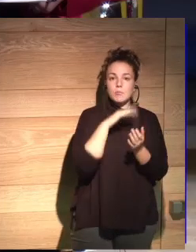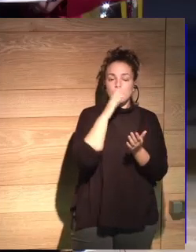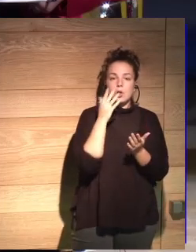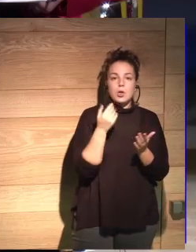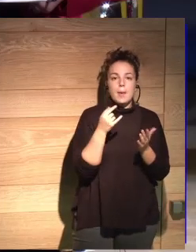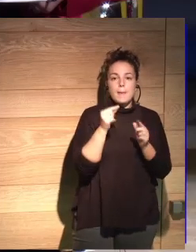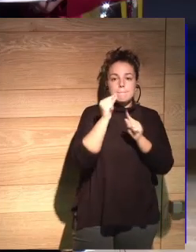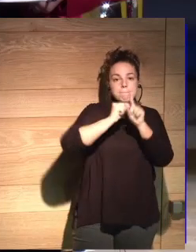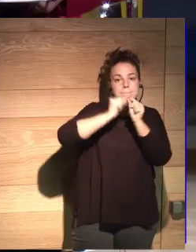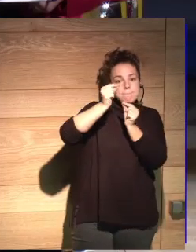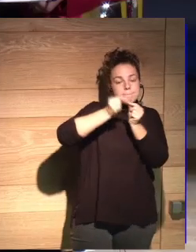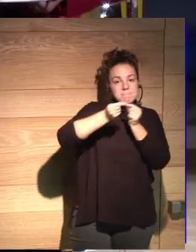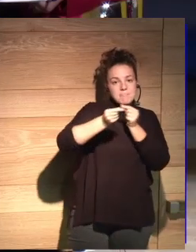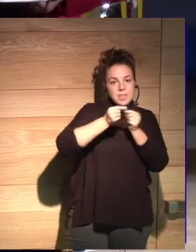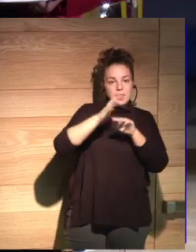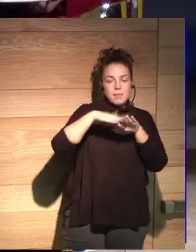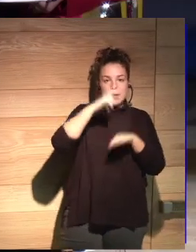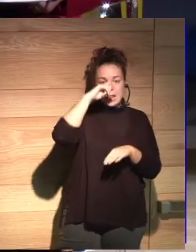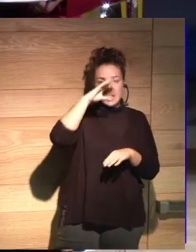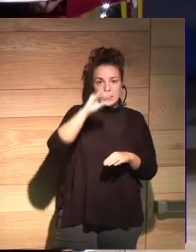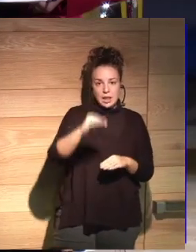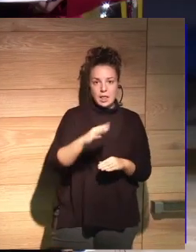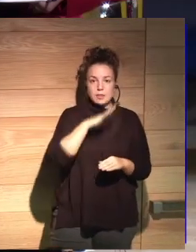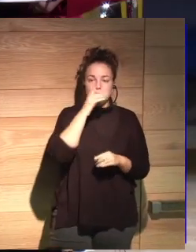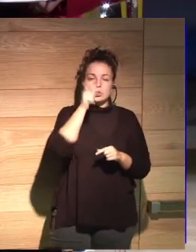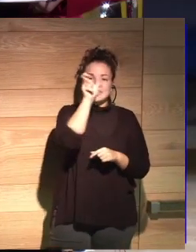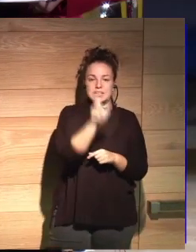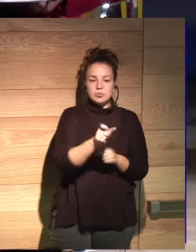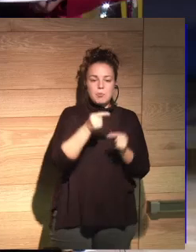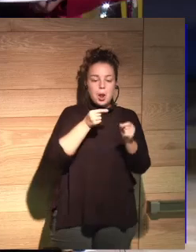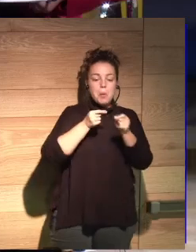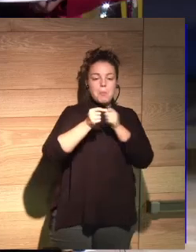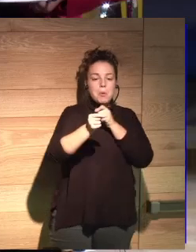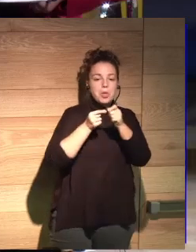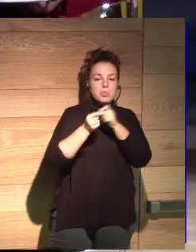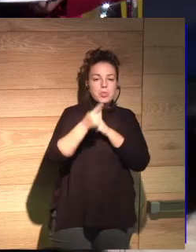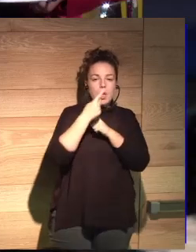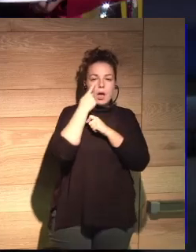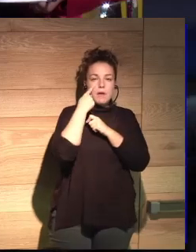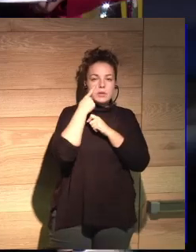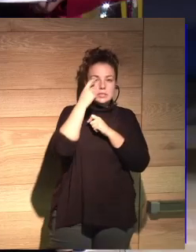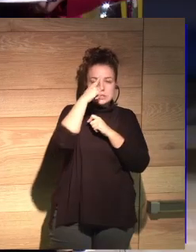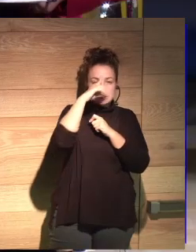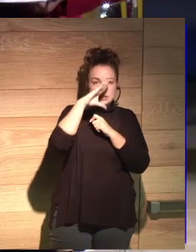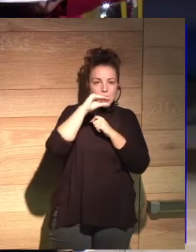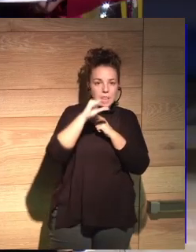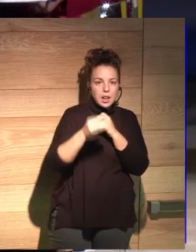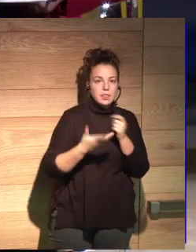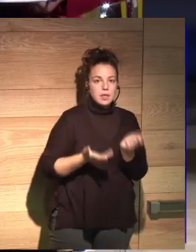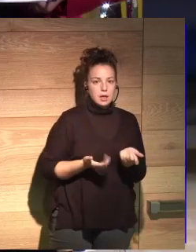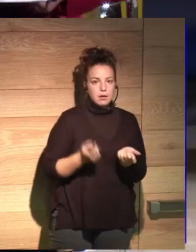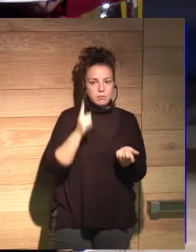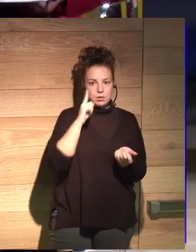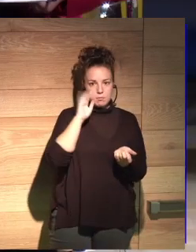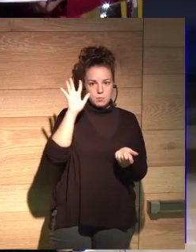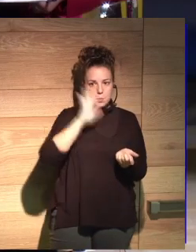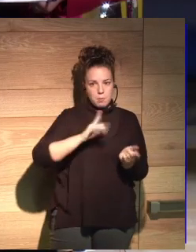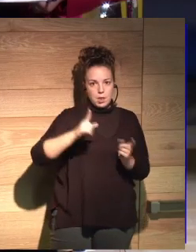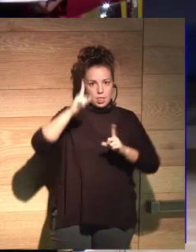So just to say that there's a measurement of intelligence, that human being can be measured according to the intelligence, I already think that that